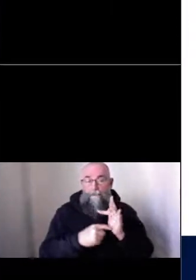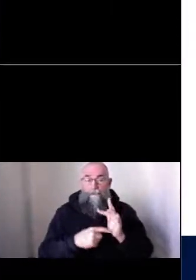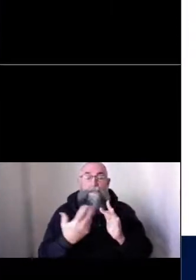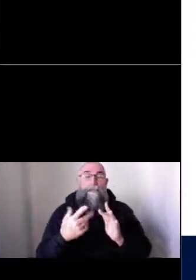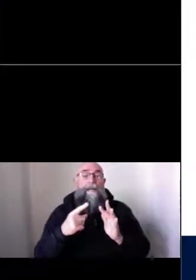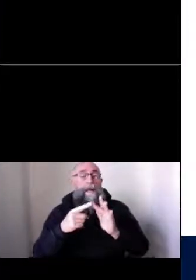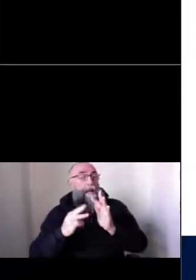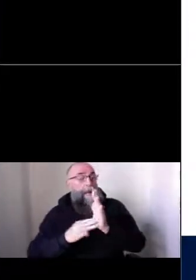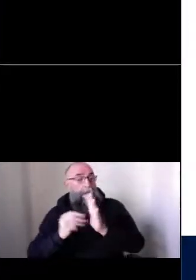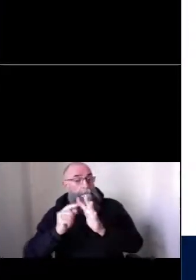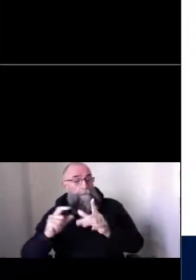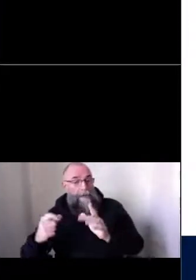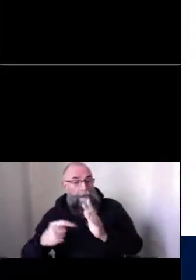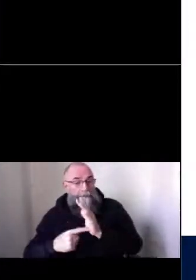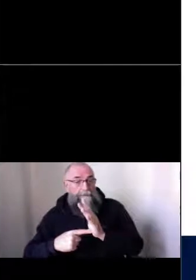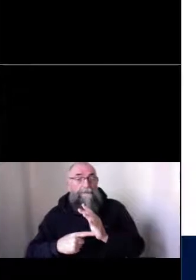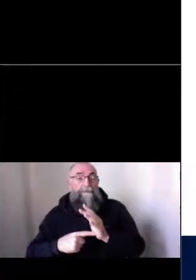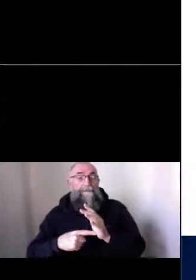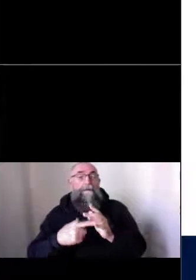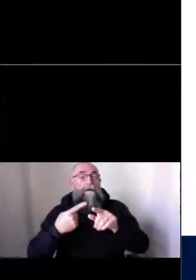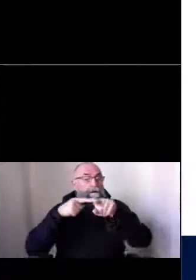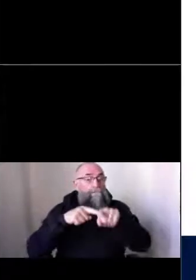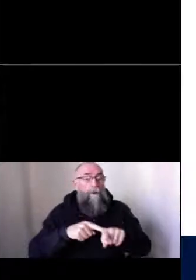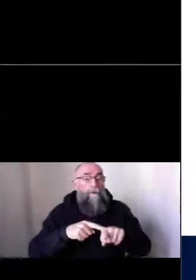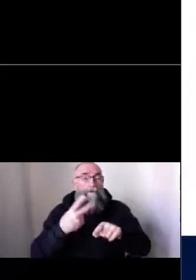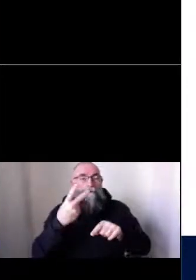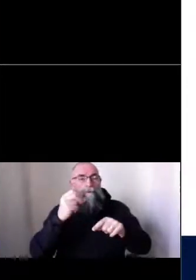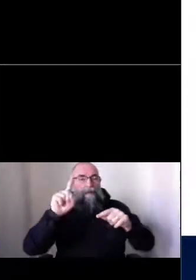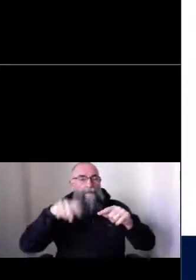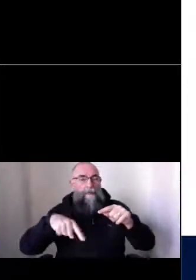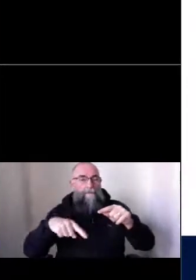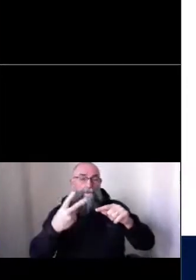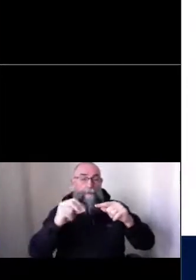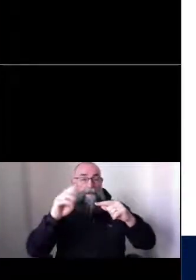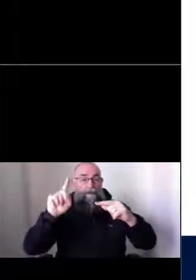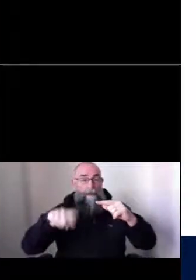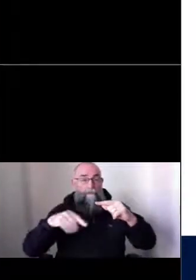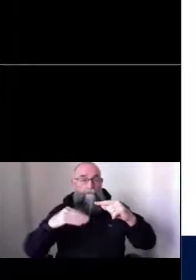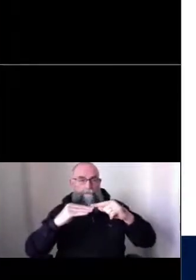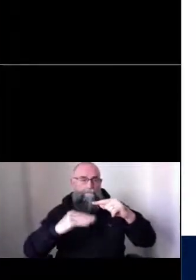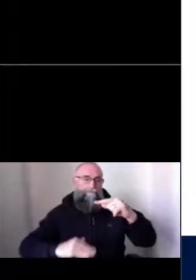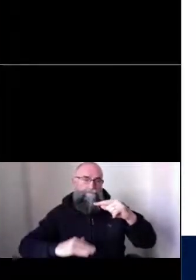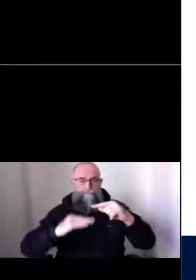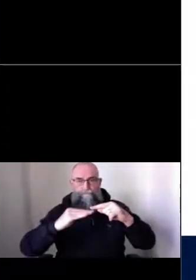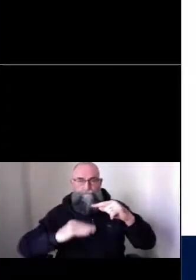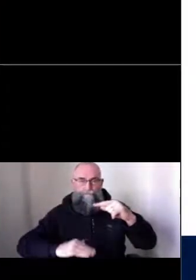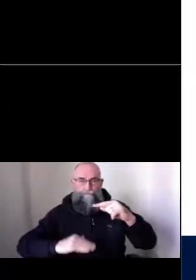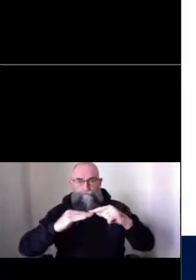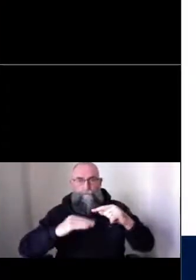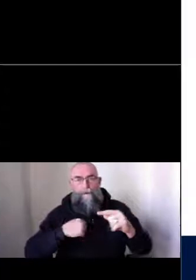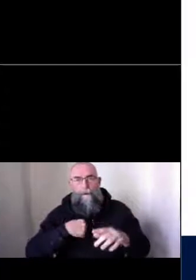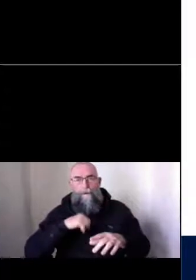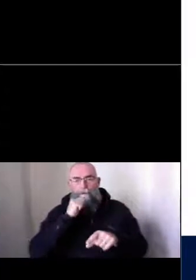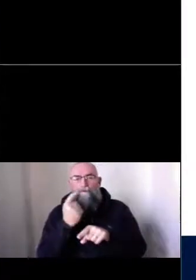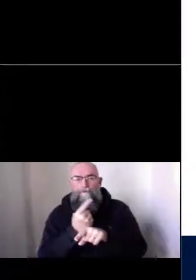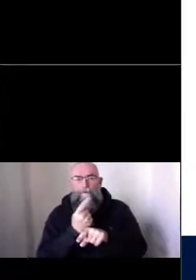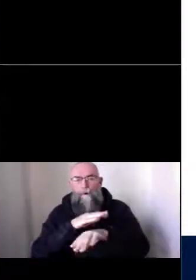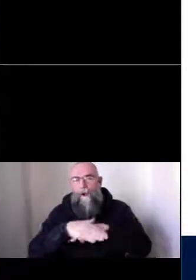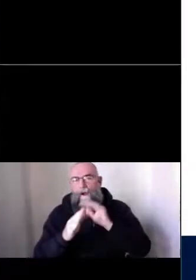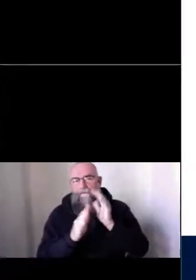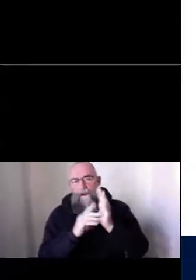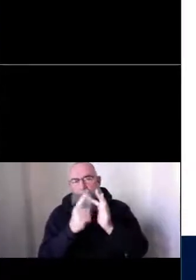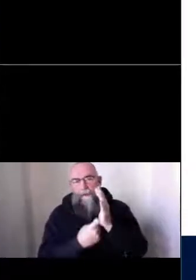under $20,000. So that is, I'll talk about merit and impact criteria a bit